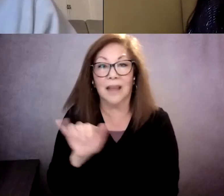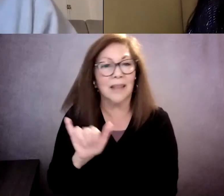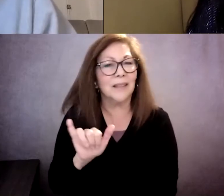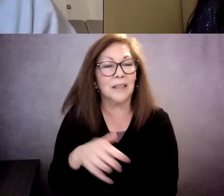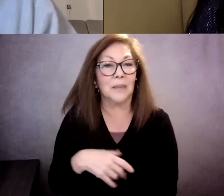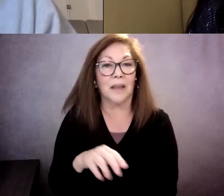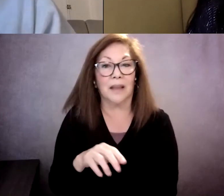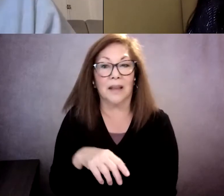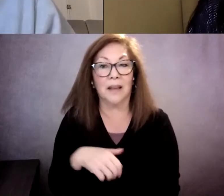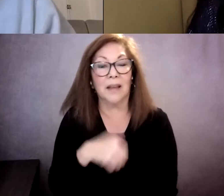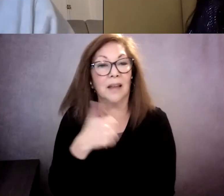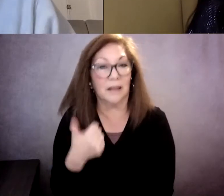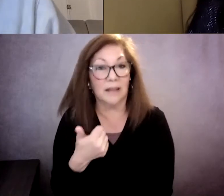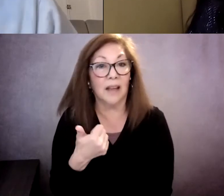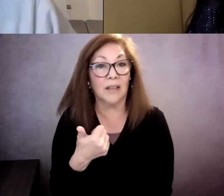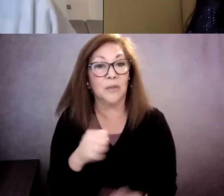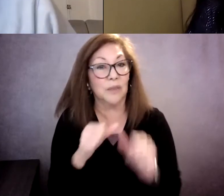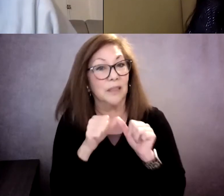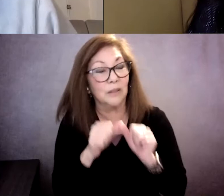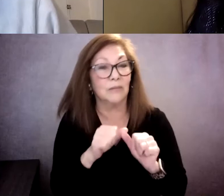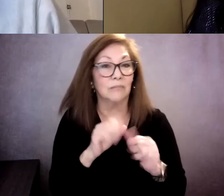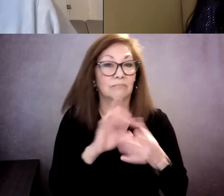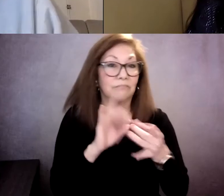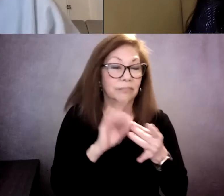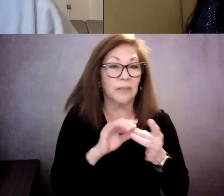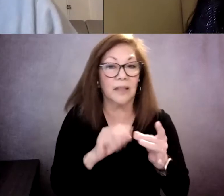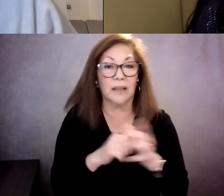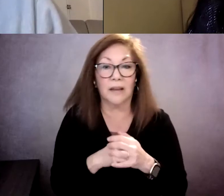to yap on too much, that I see is that